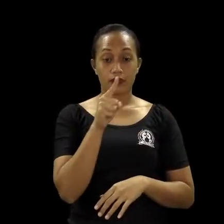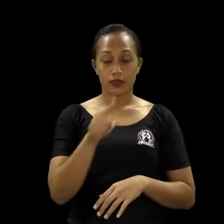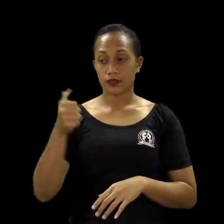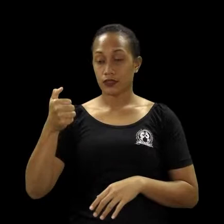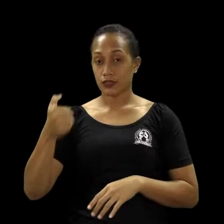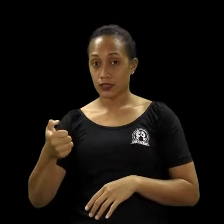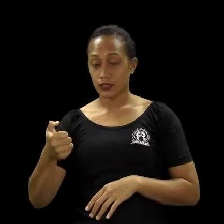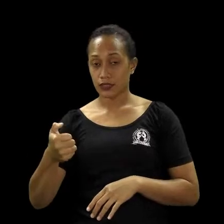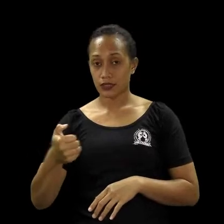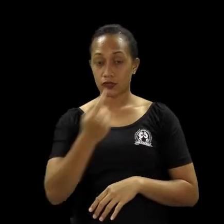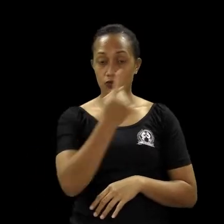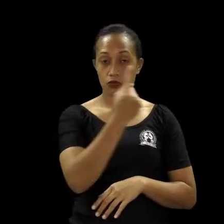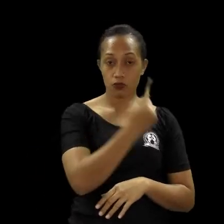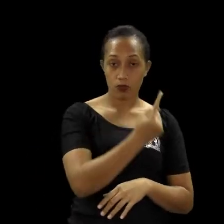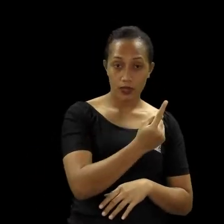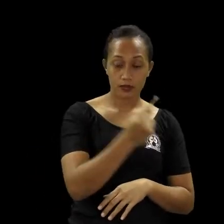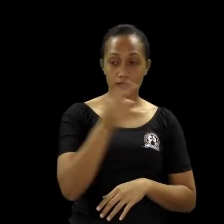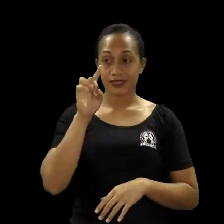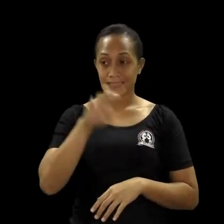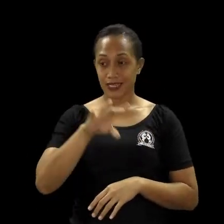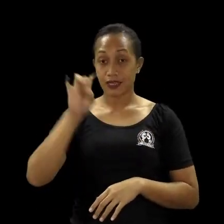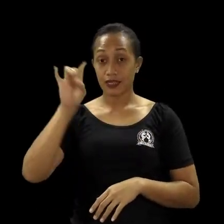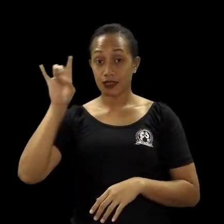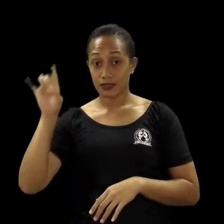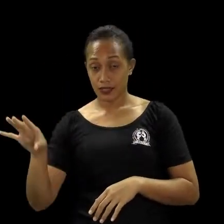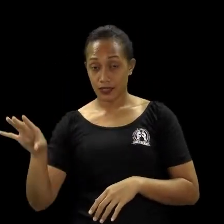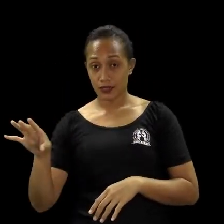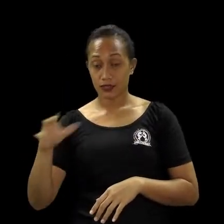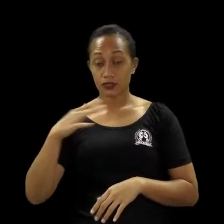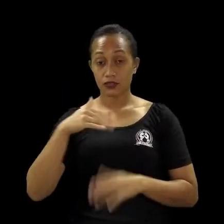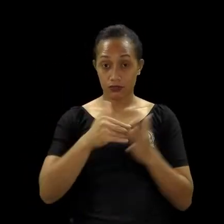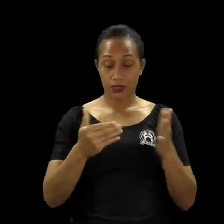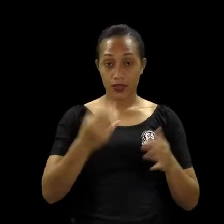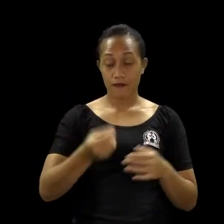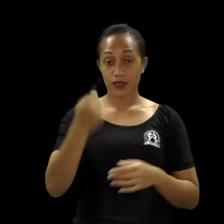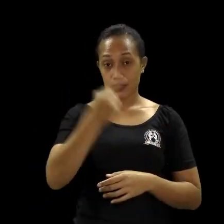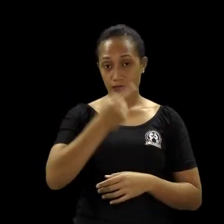6. 1 is 10 tens, so now we have 11